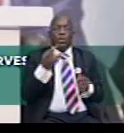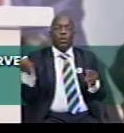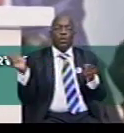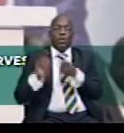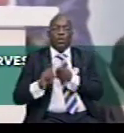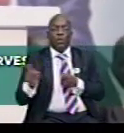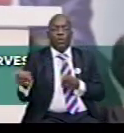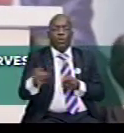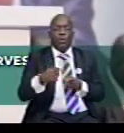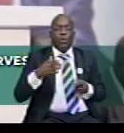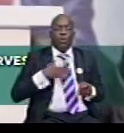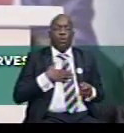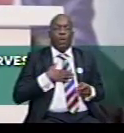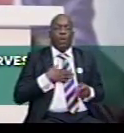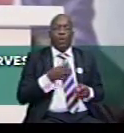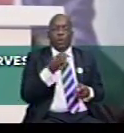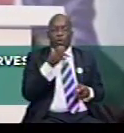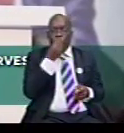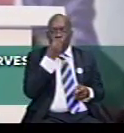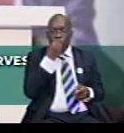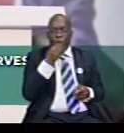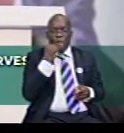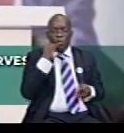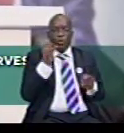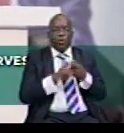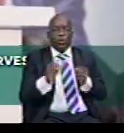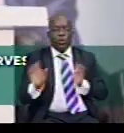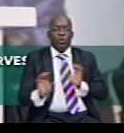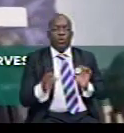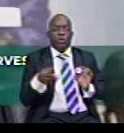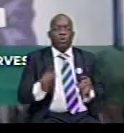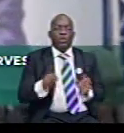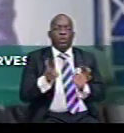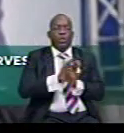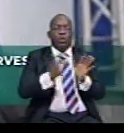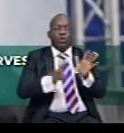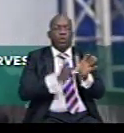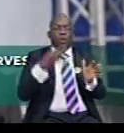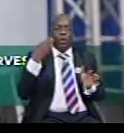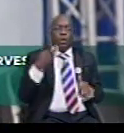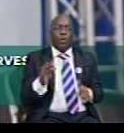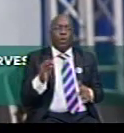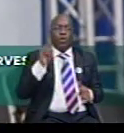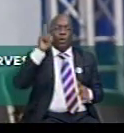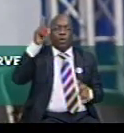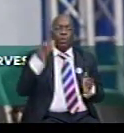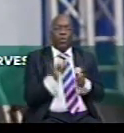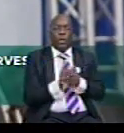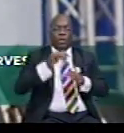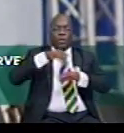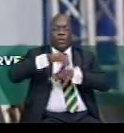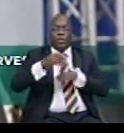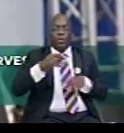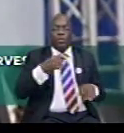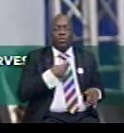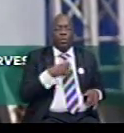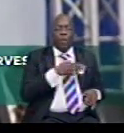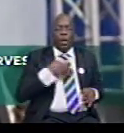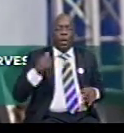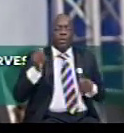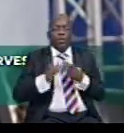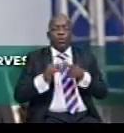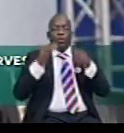my meat is to do the will of him that sent me and to finish his